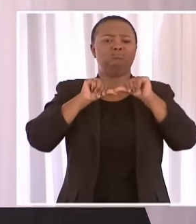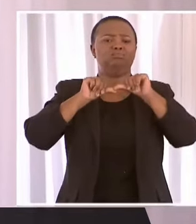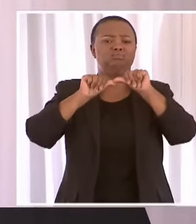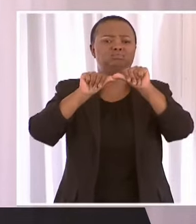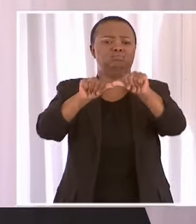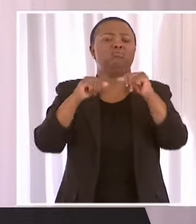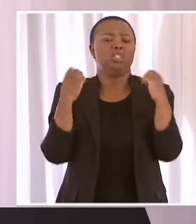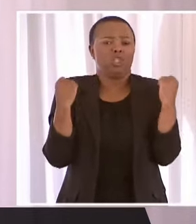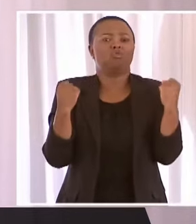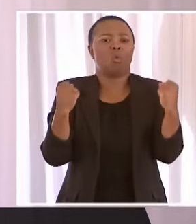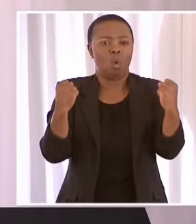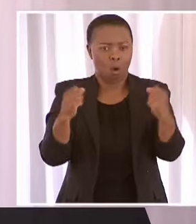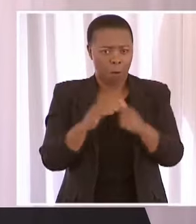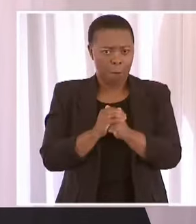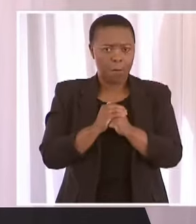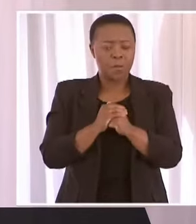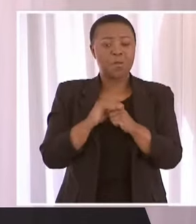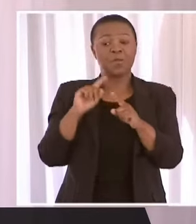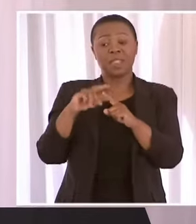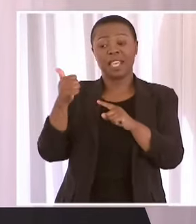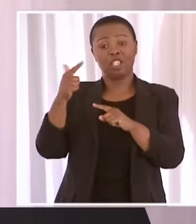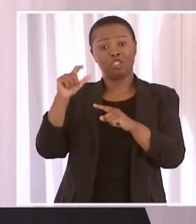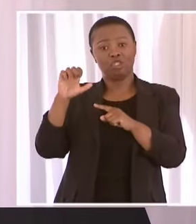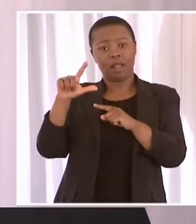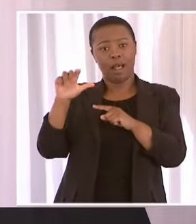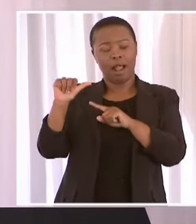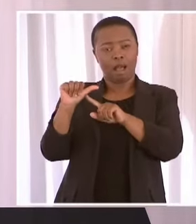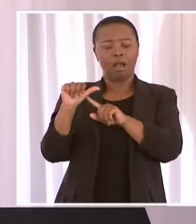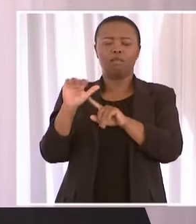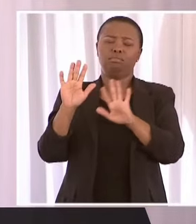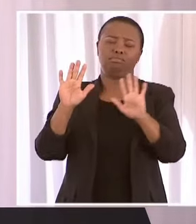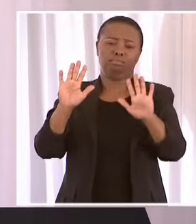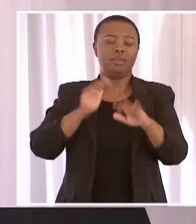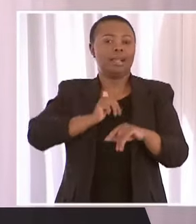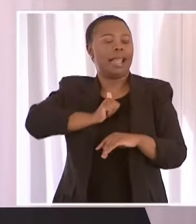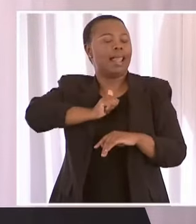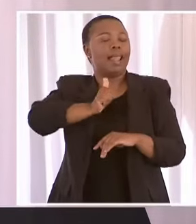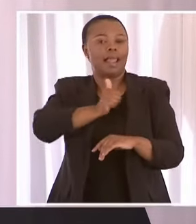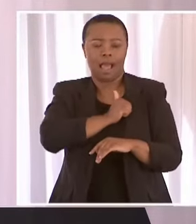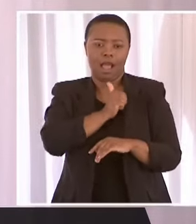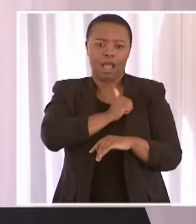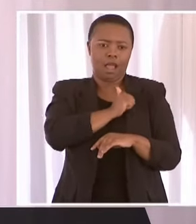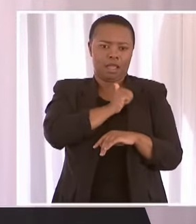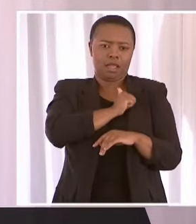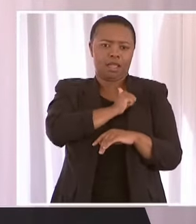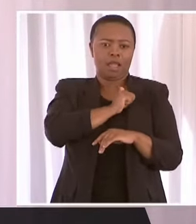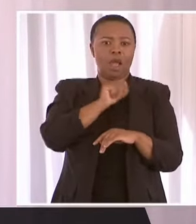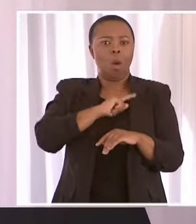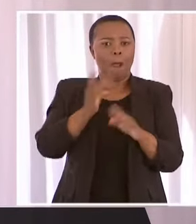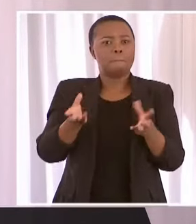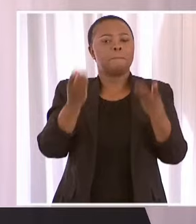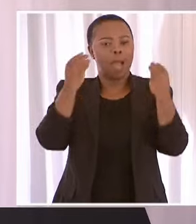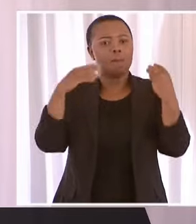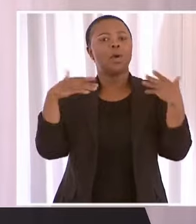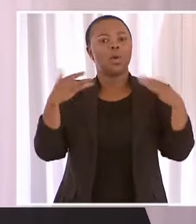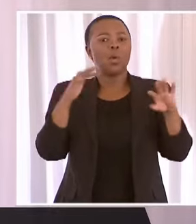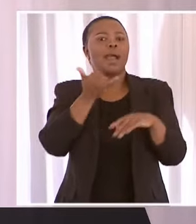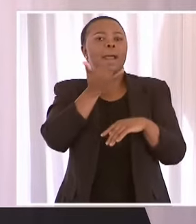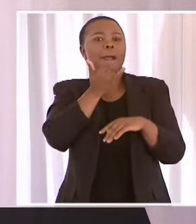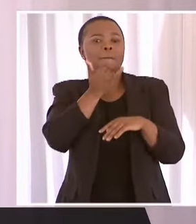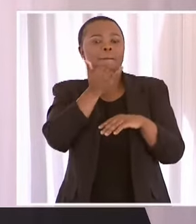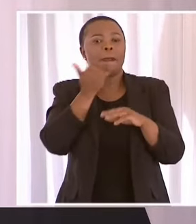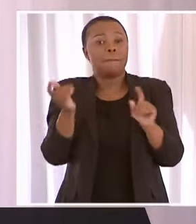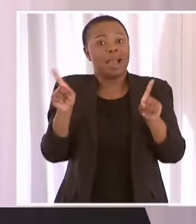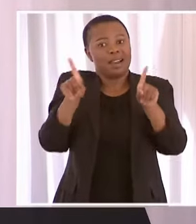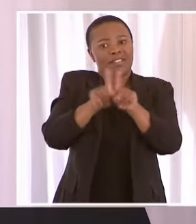unbroken. And in Anjana, he was so incredibly lucky to find the wonderful happiness and true partnership that